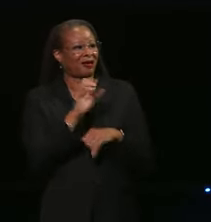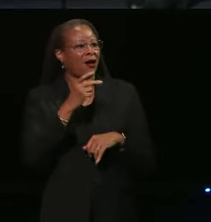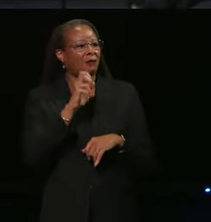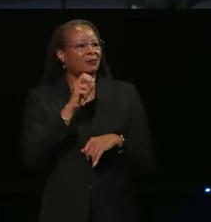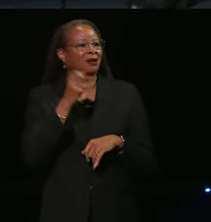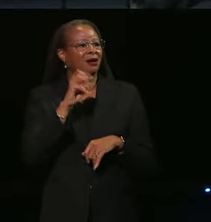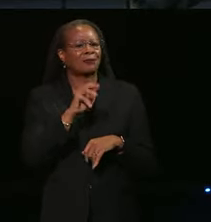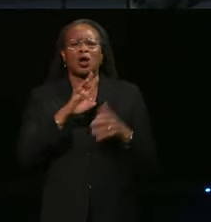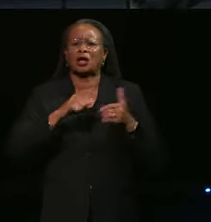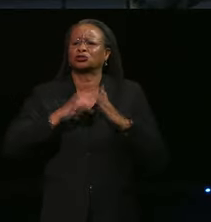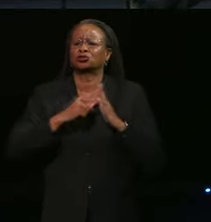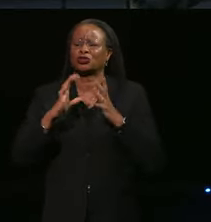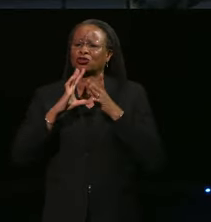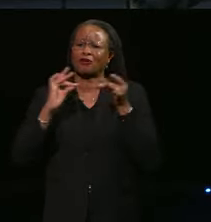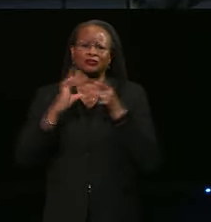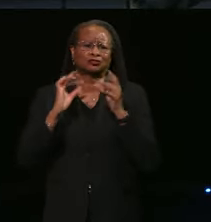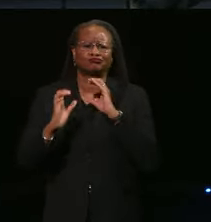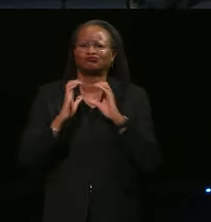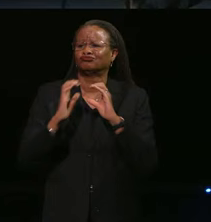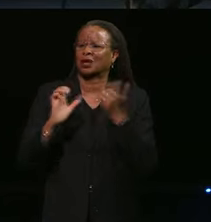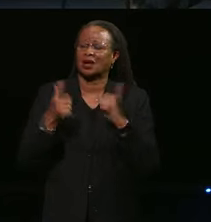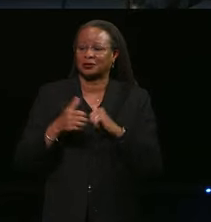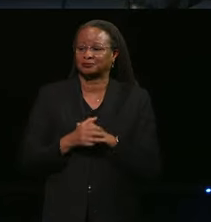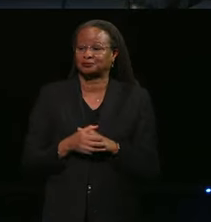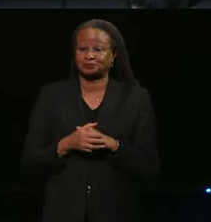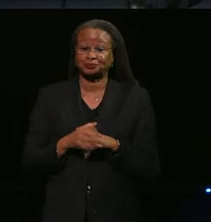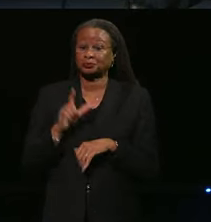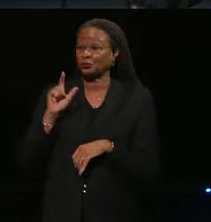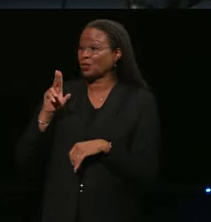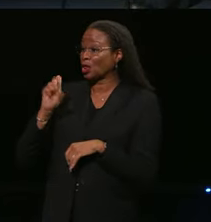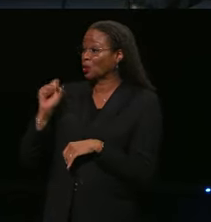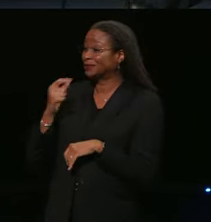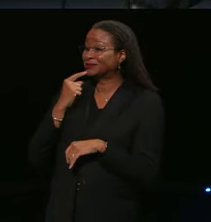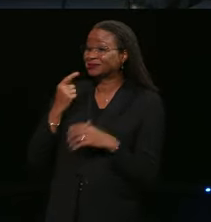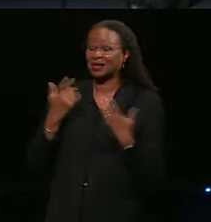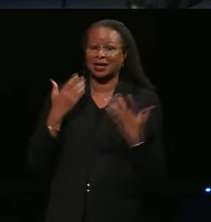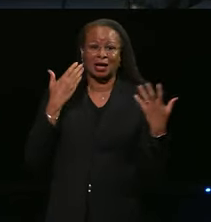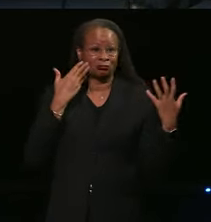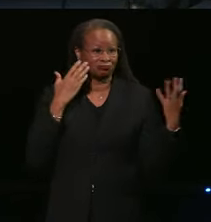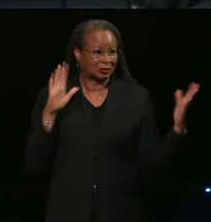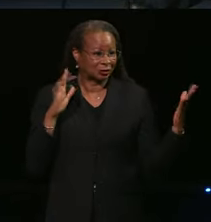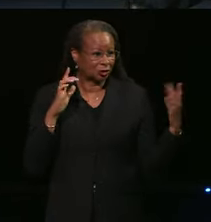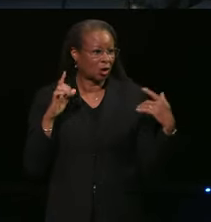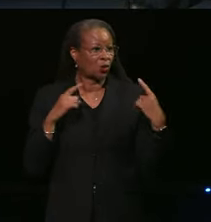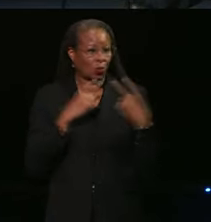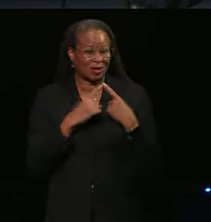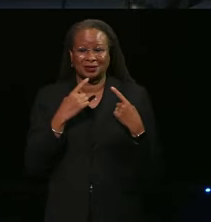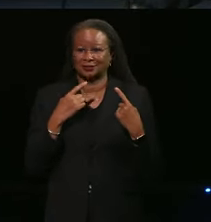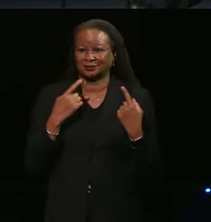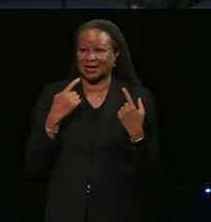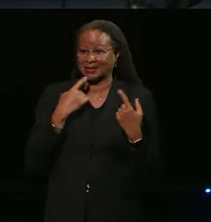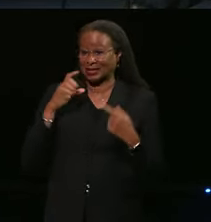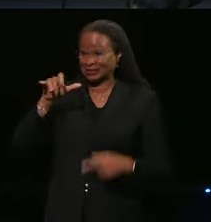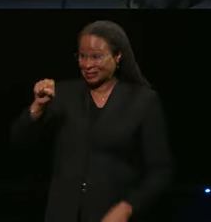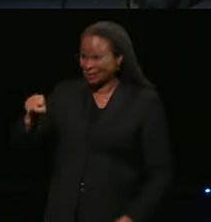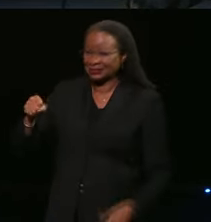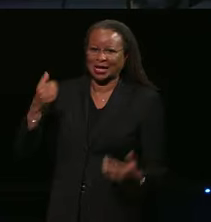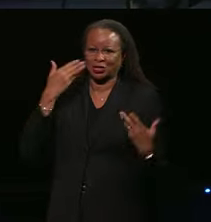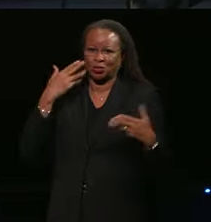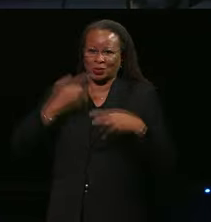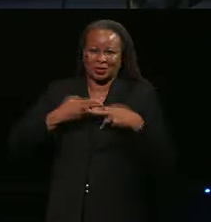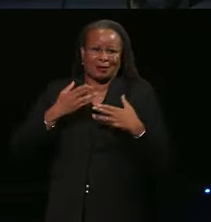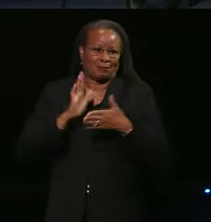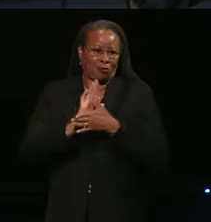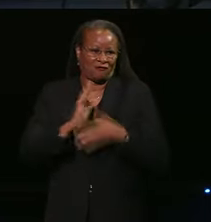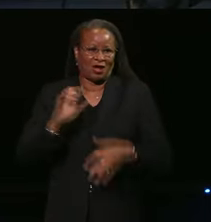conversation with them? Well, with this one, I didn't actually know it was Oppenheimer when I said yes.